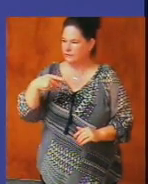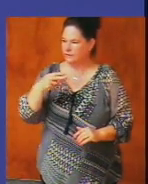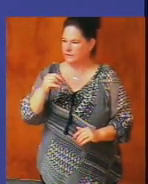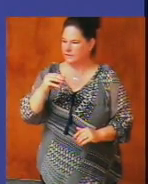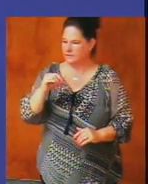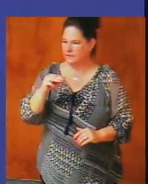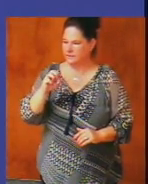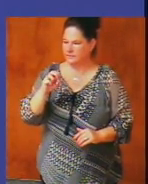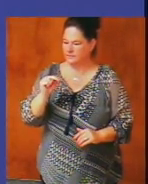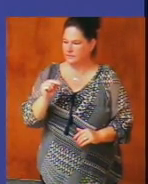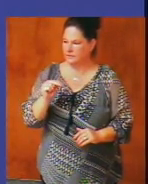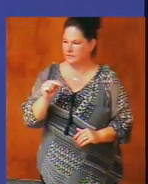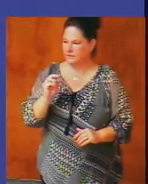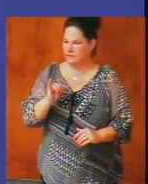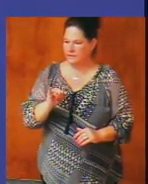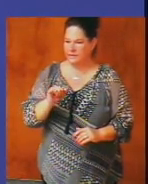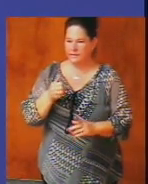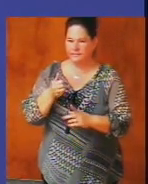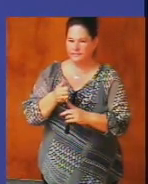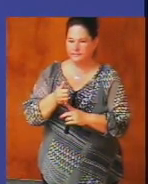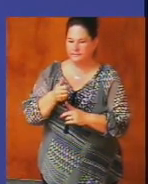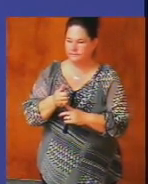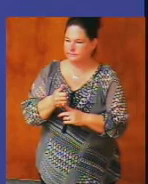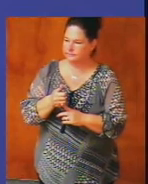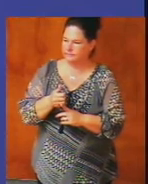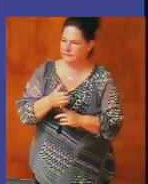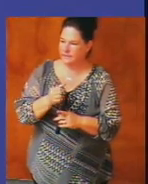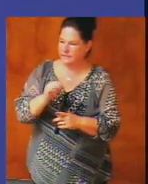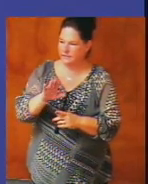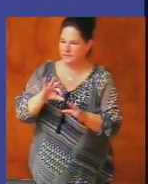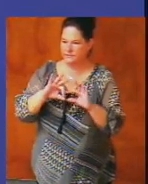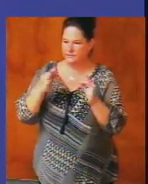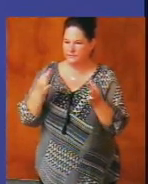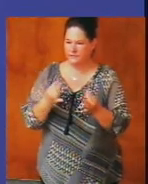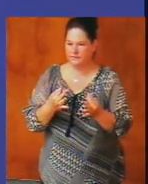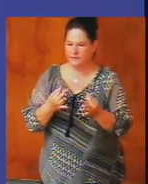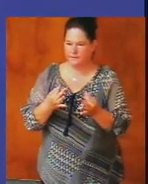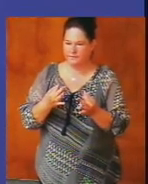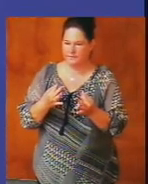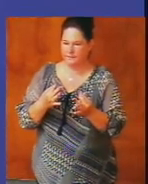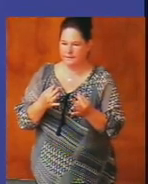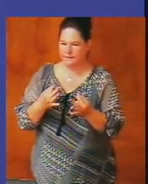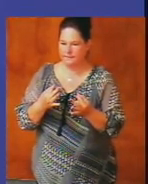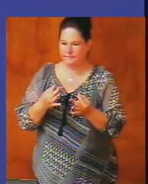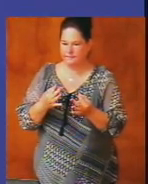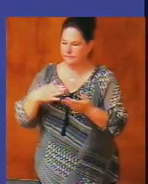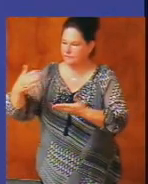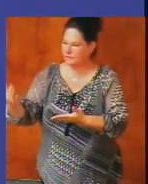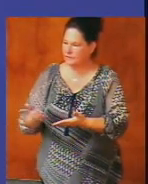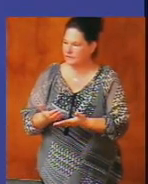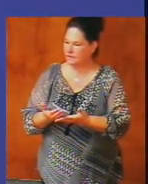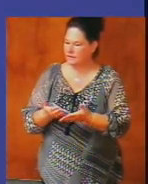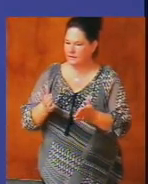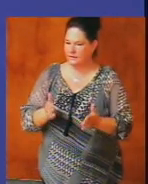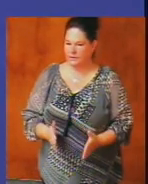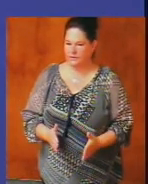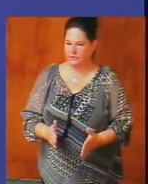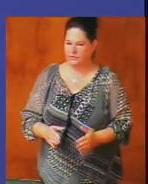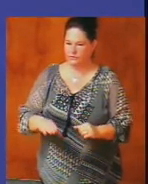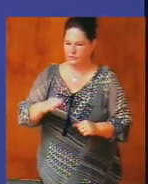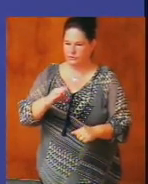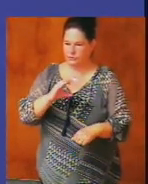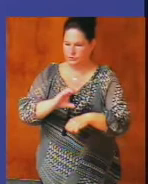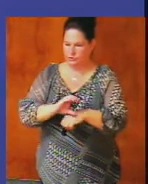Philemon that he and his family were the host of the church.